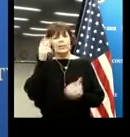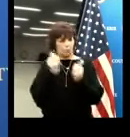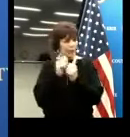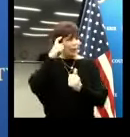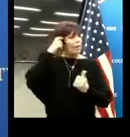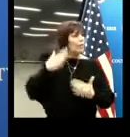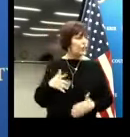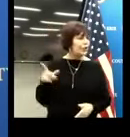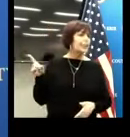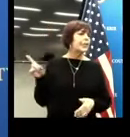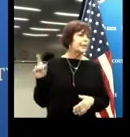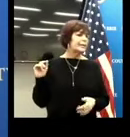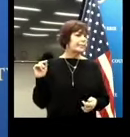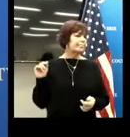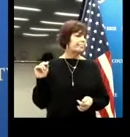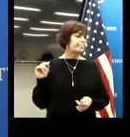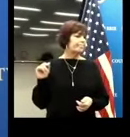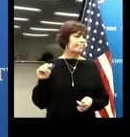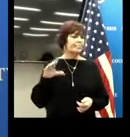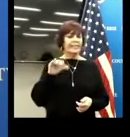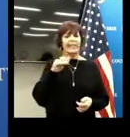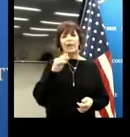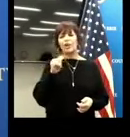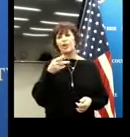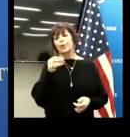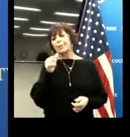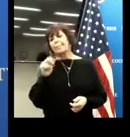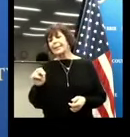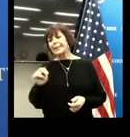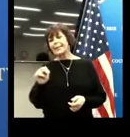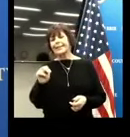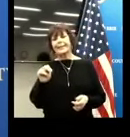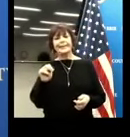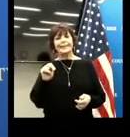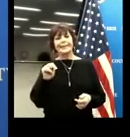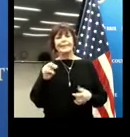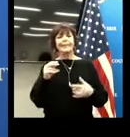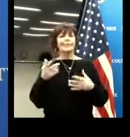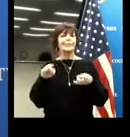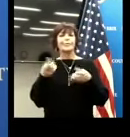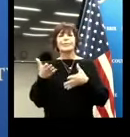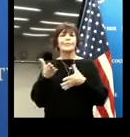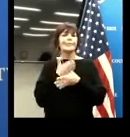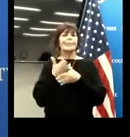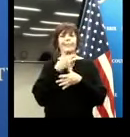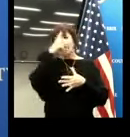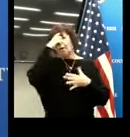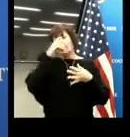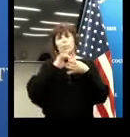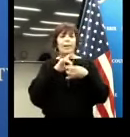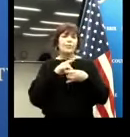press conferences, Kara Griffin, the director of intergovernmental relations, local government relations,